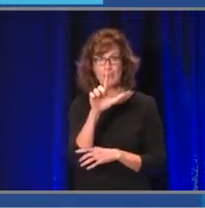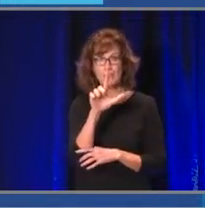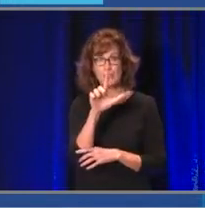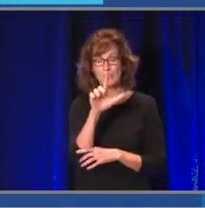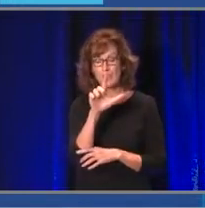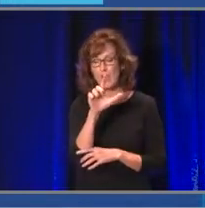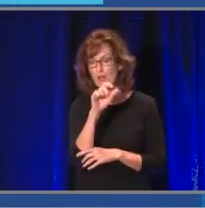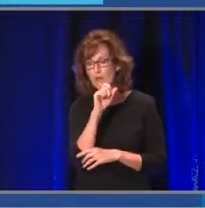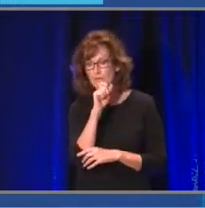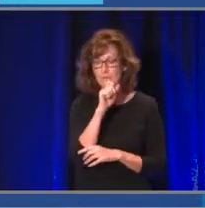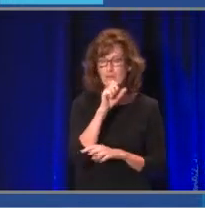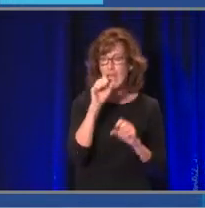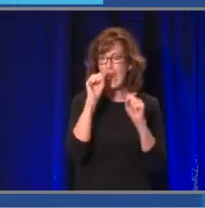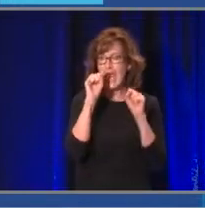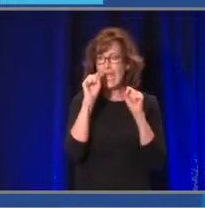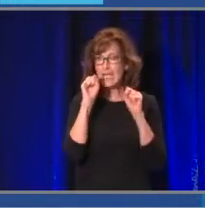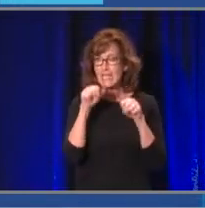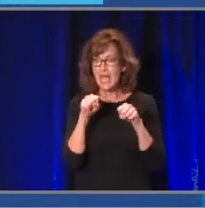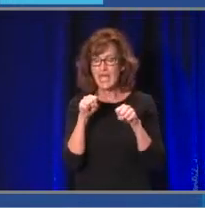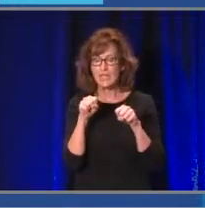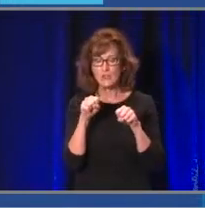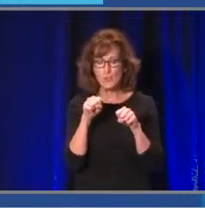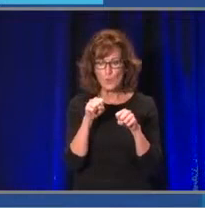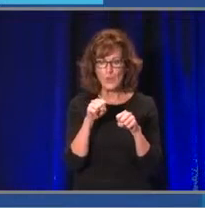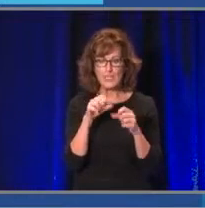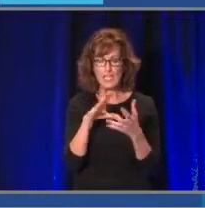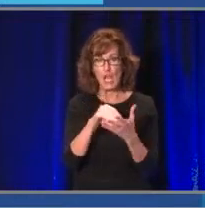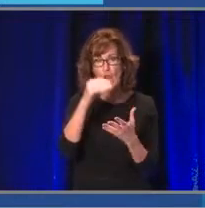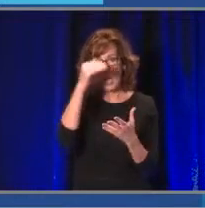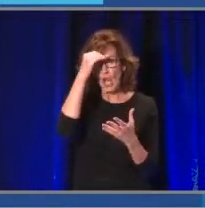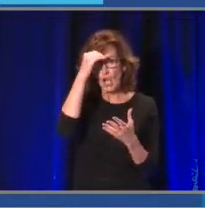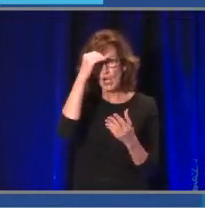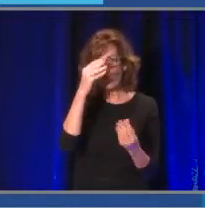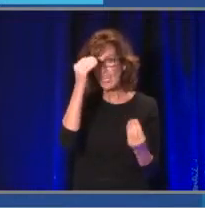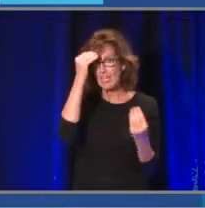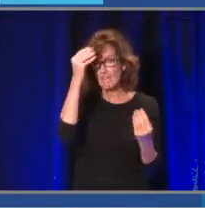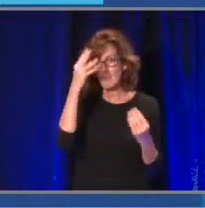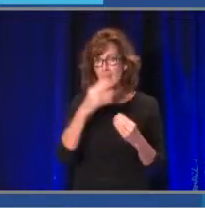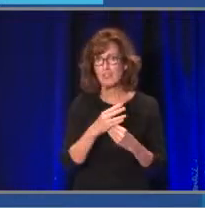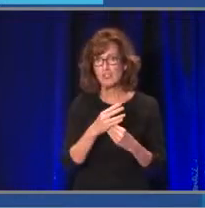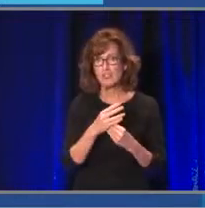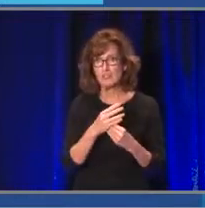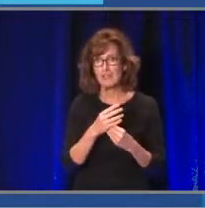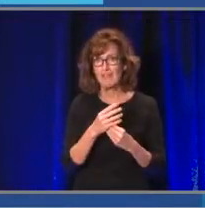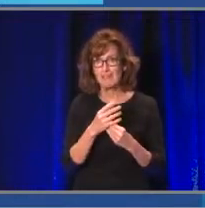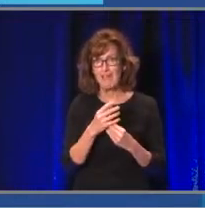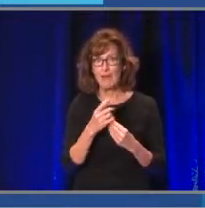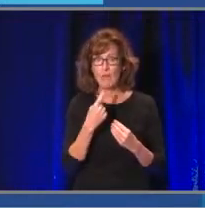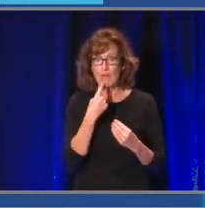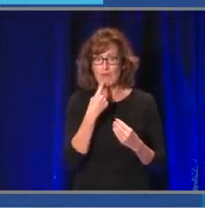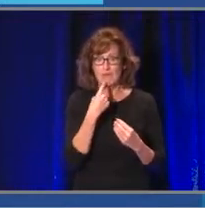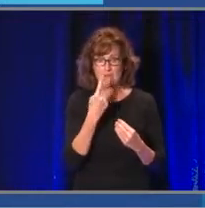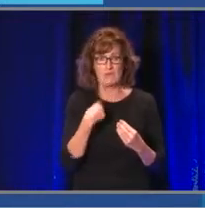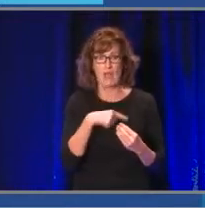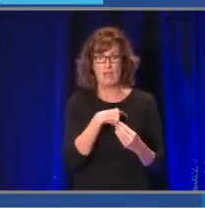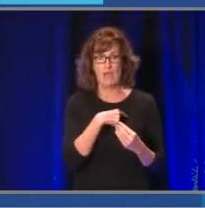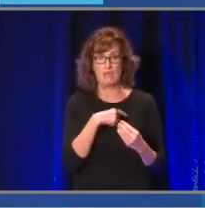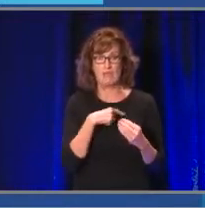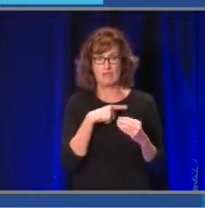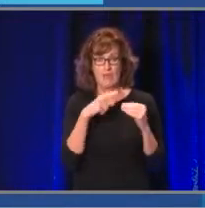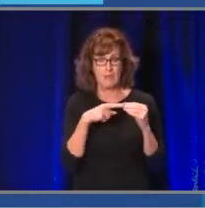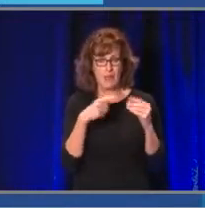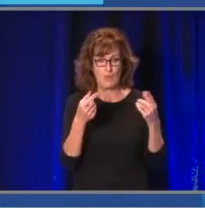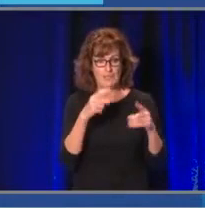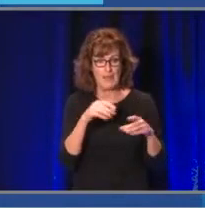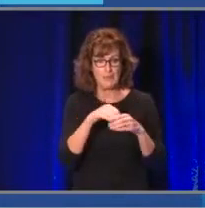we non-invasively, remotely capture information that will tell us what's happening in the prostate? So it seems a bit